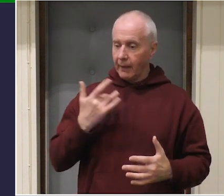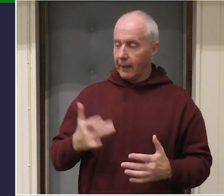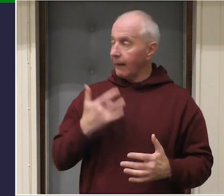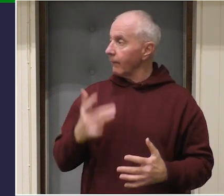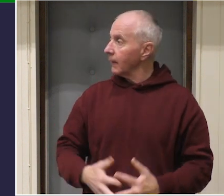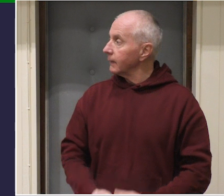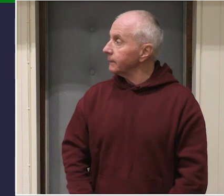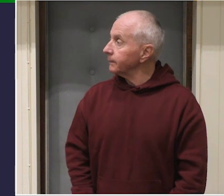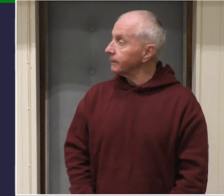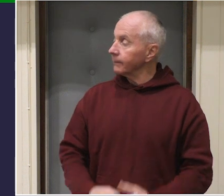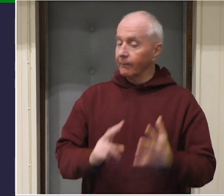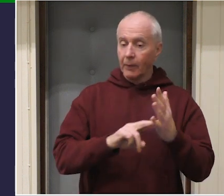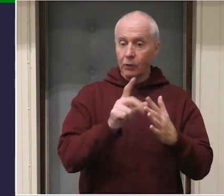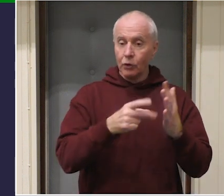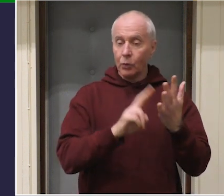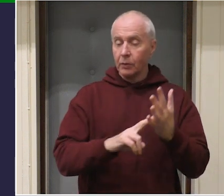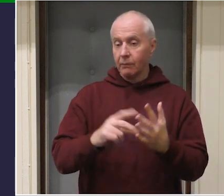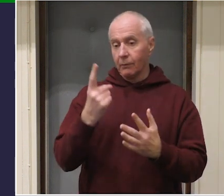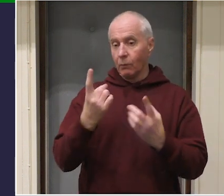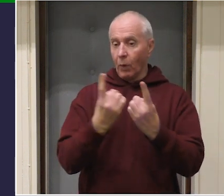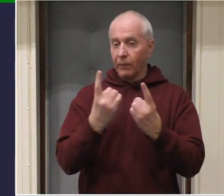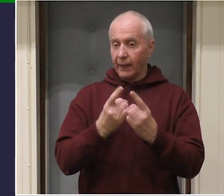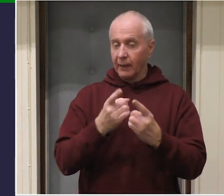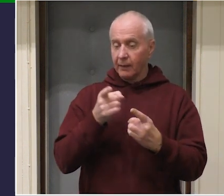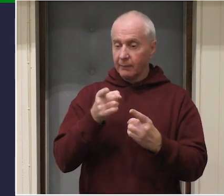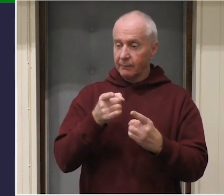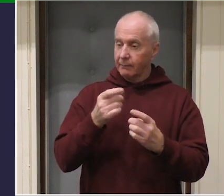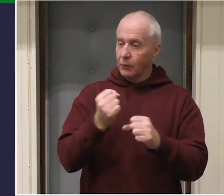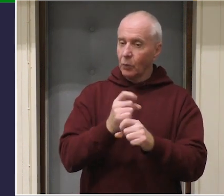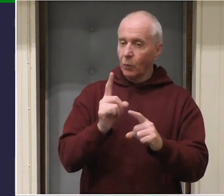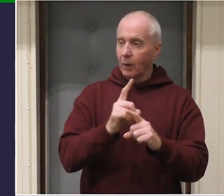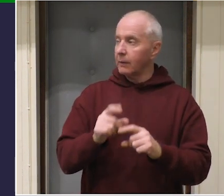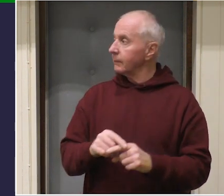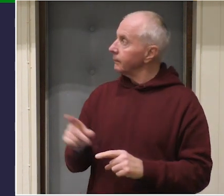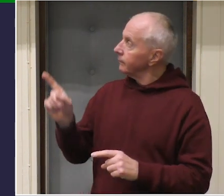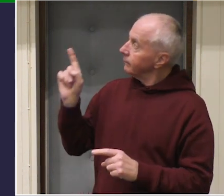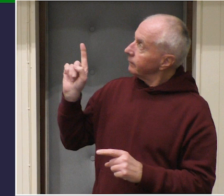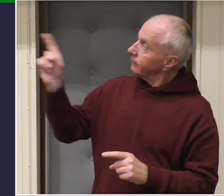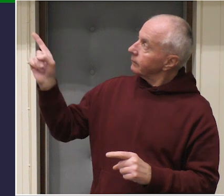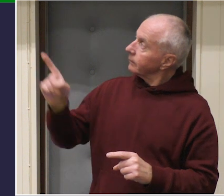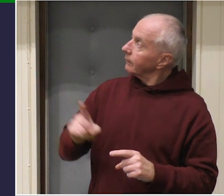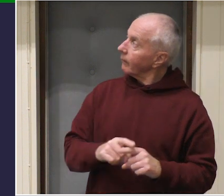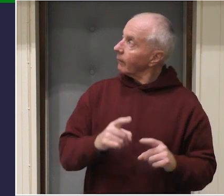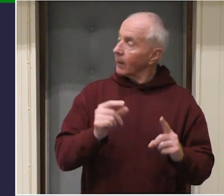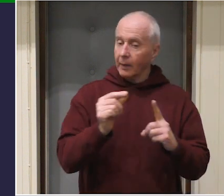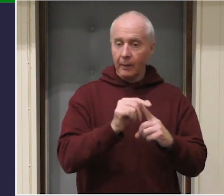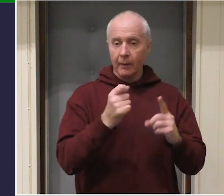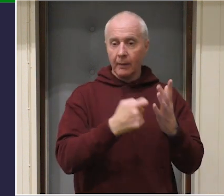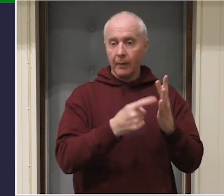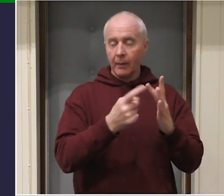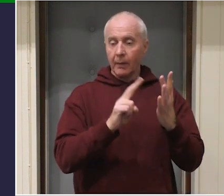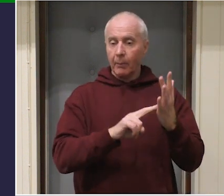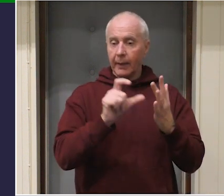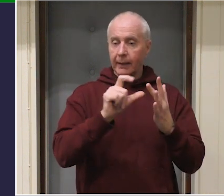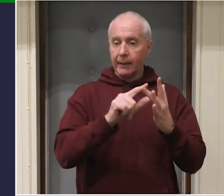One of the things he did in particular I want to pick out, and it was produced in his Principia, his Philosophiae Naturalis Principia